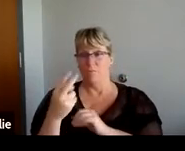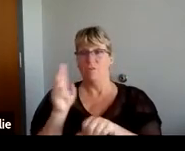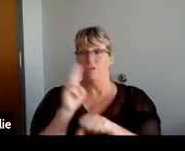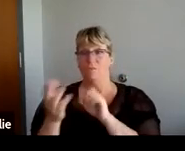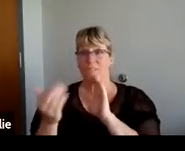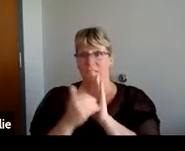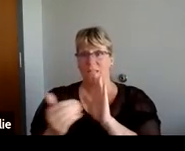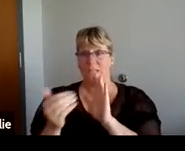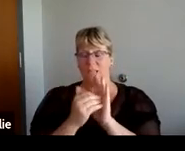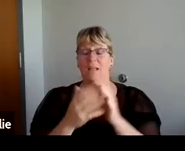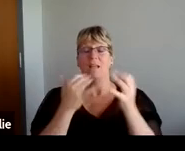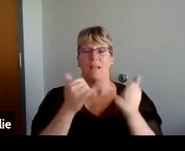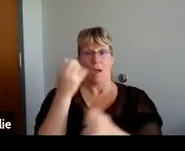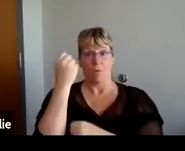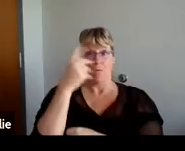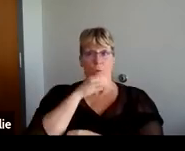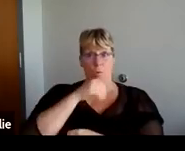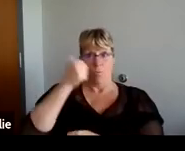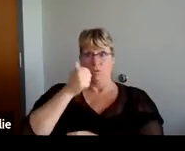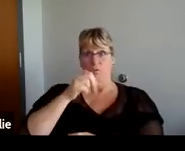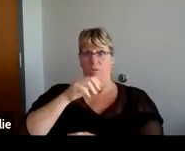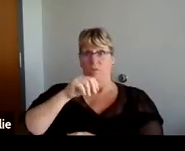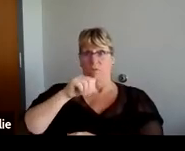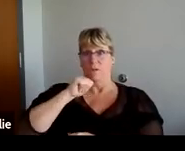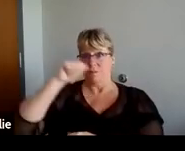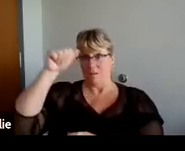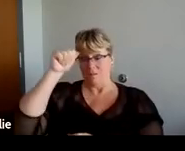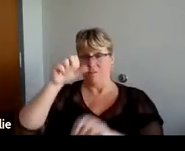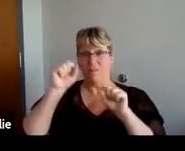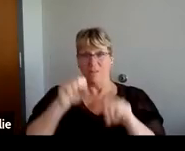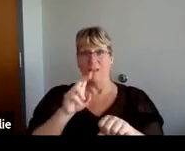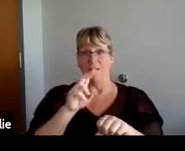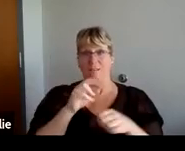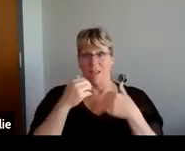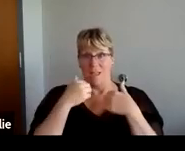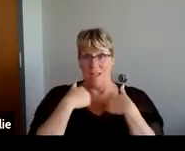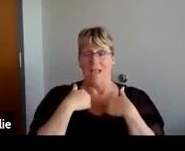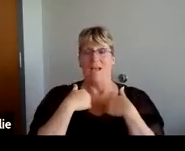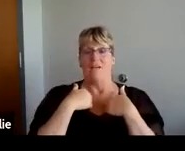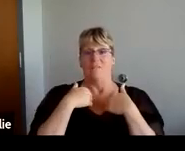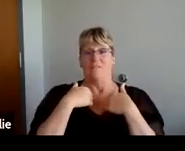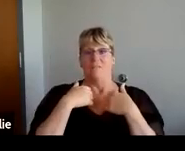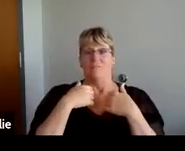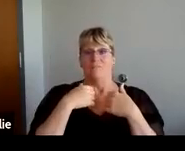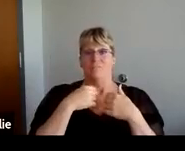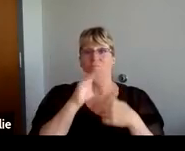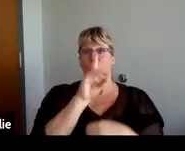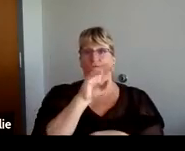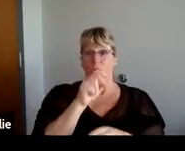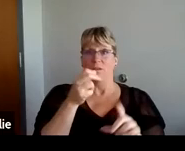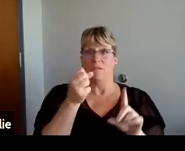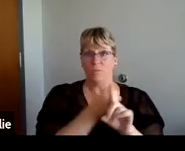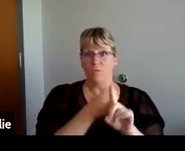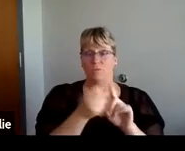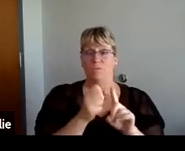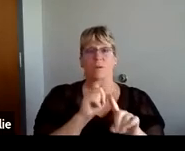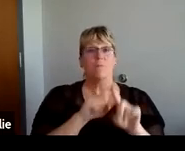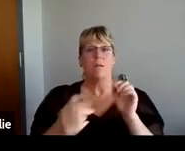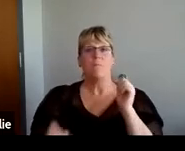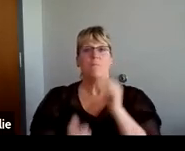Older adults are also not immune to substance use disorders in our country, yet most will go